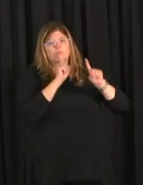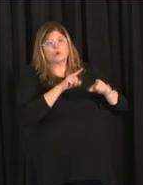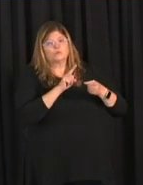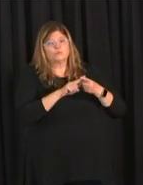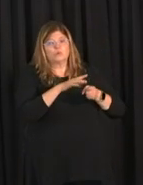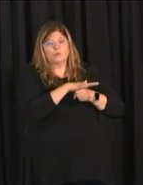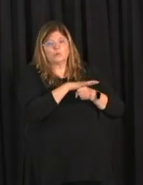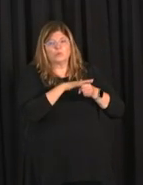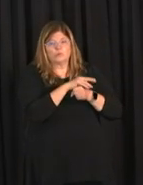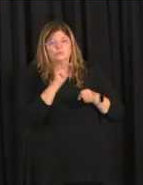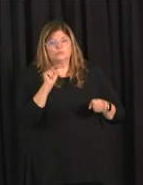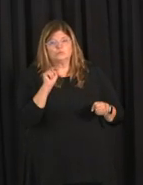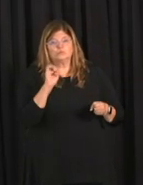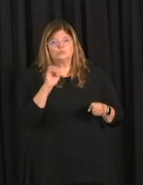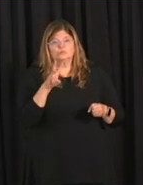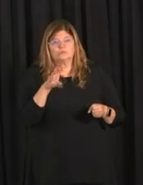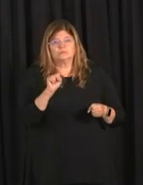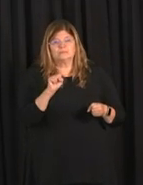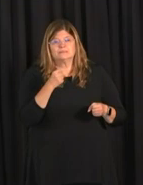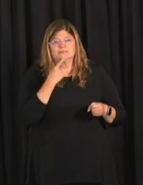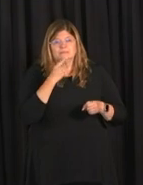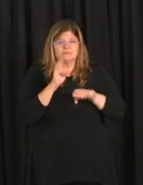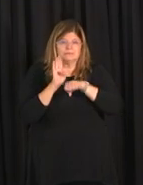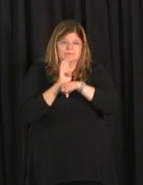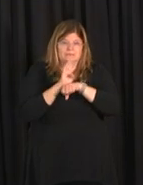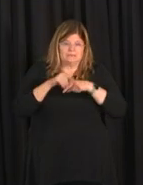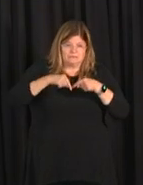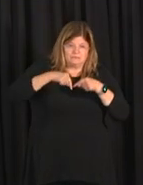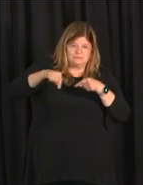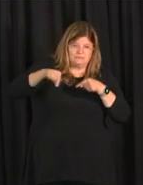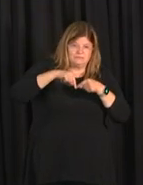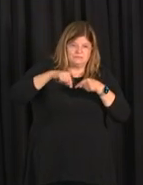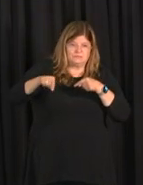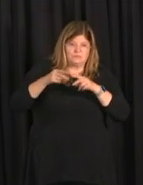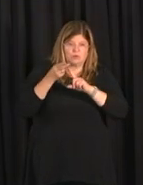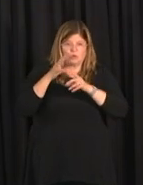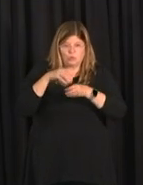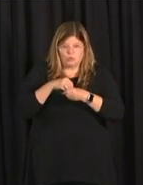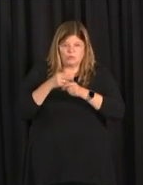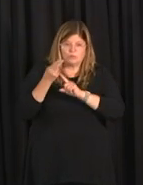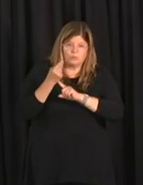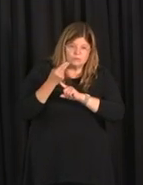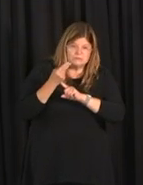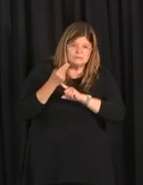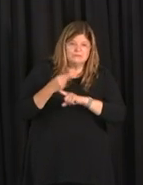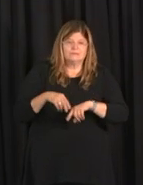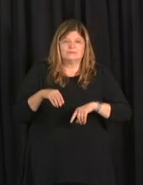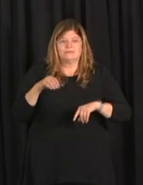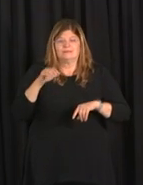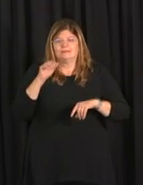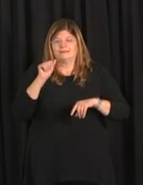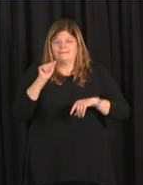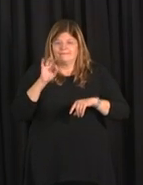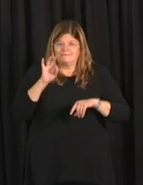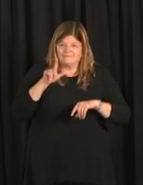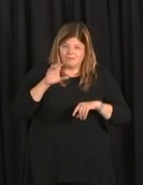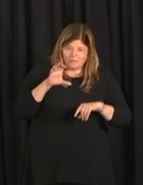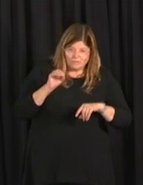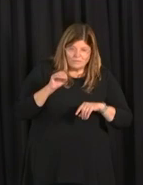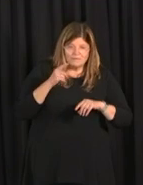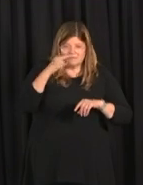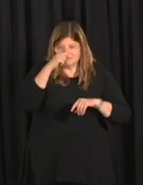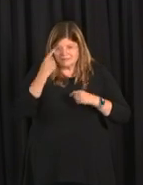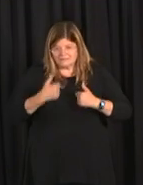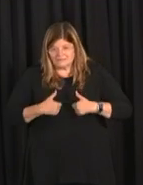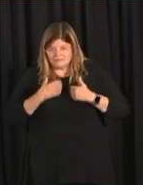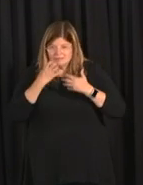one of the local news stations that businesses, including the hotel, AFL-CIO building, right where Black Lives Matter mural